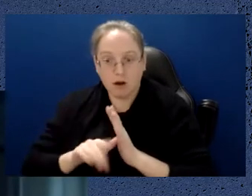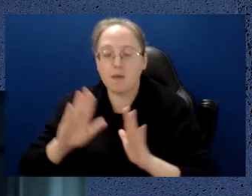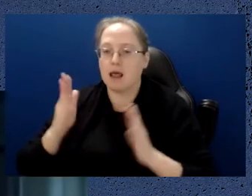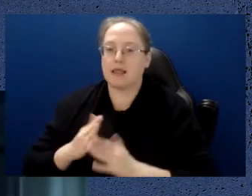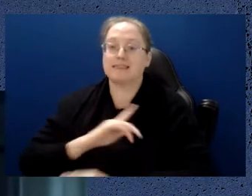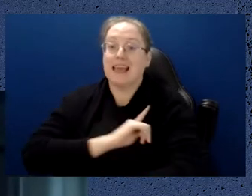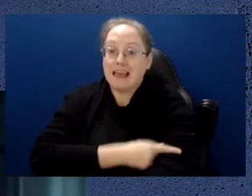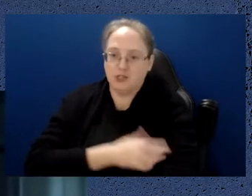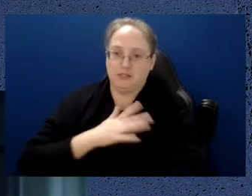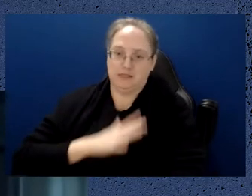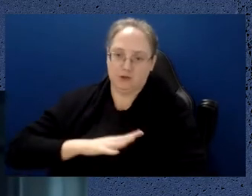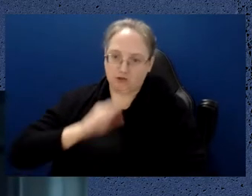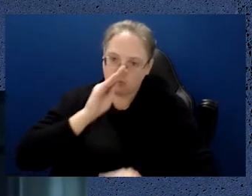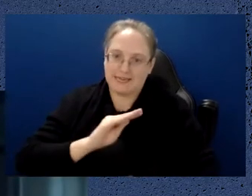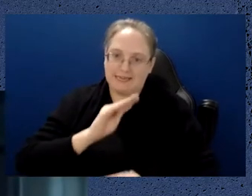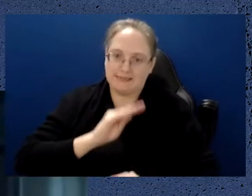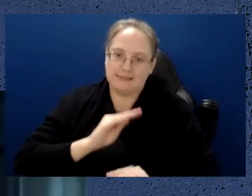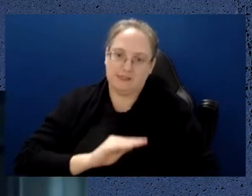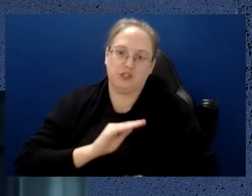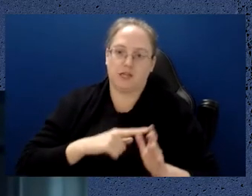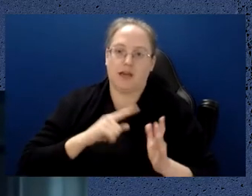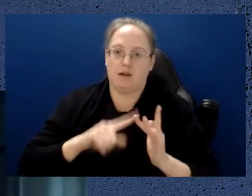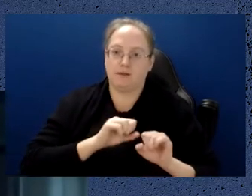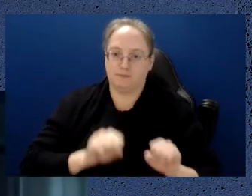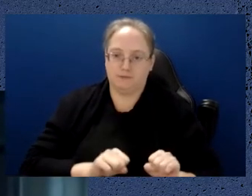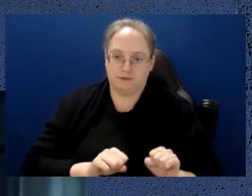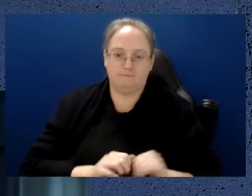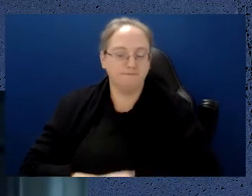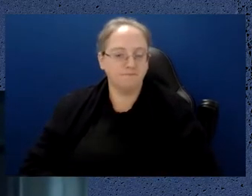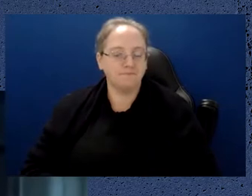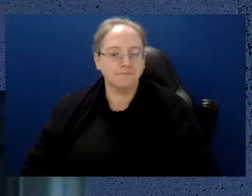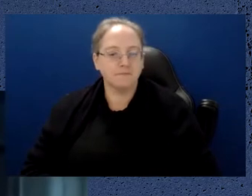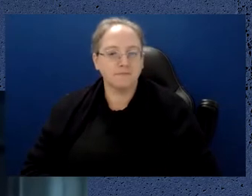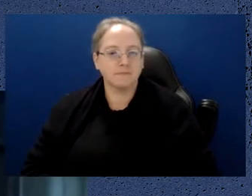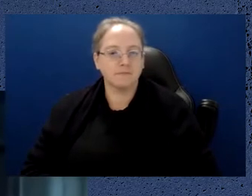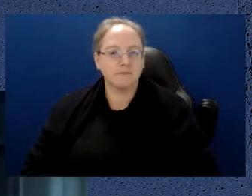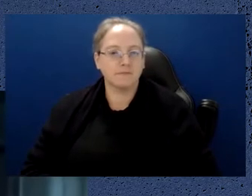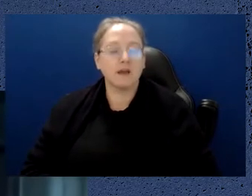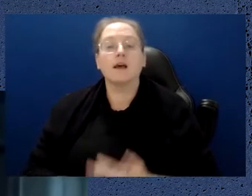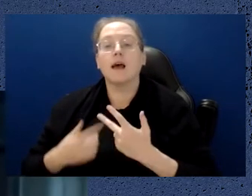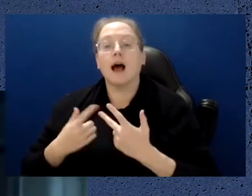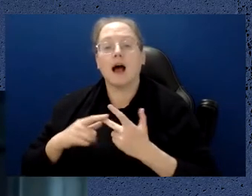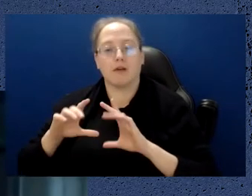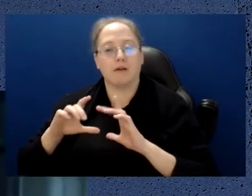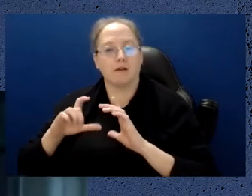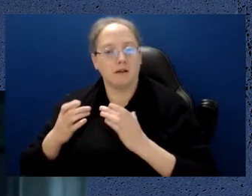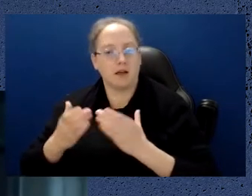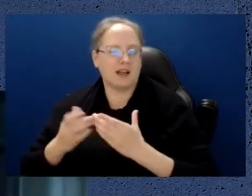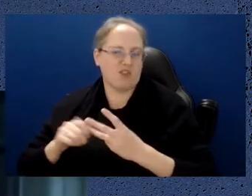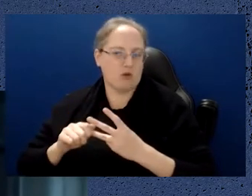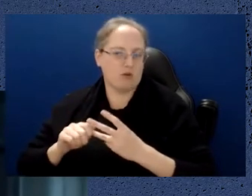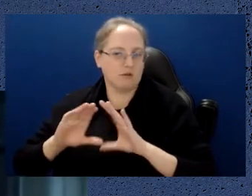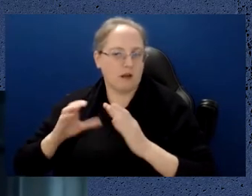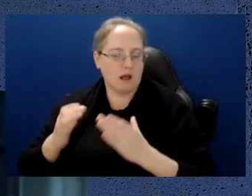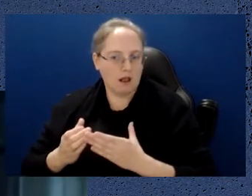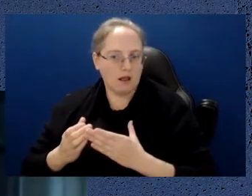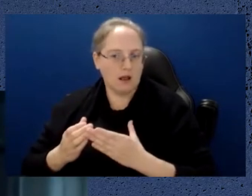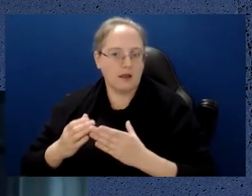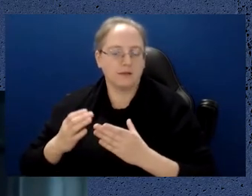artificial intelligence in the future. And then the third major class of quantum